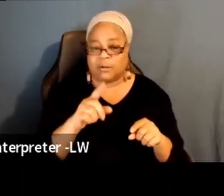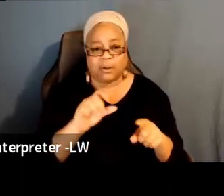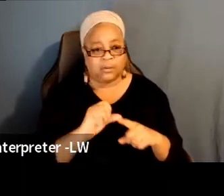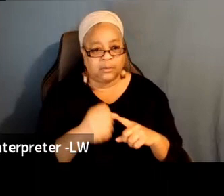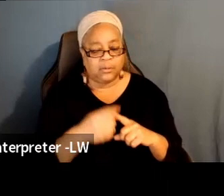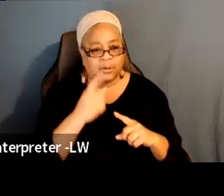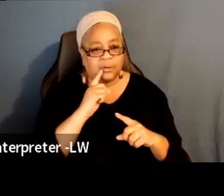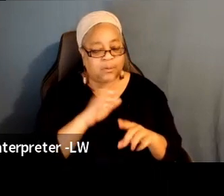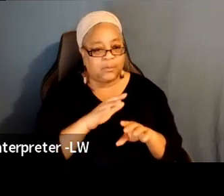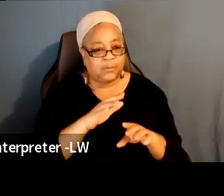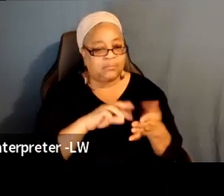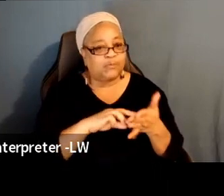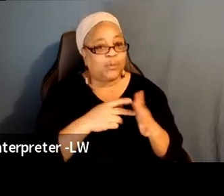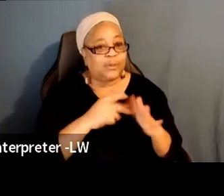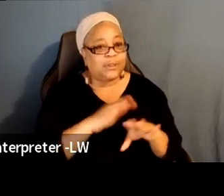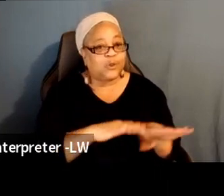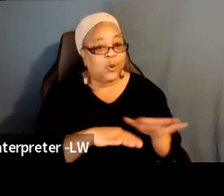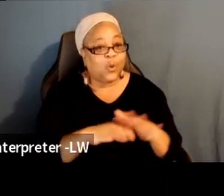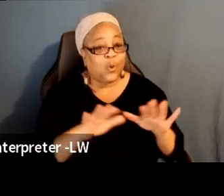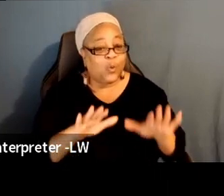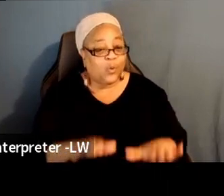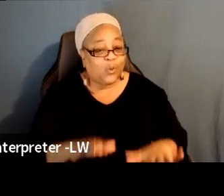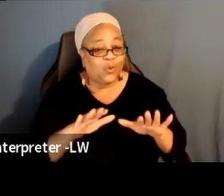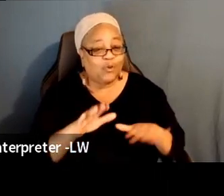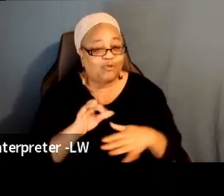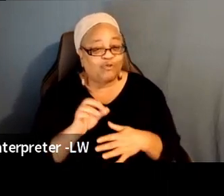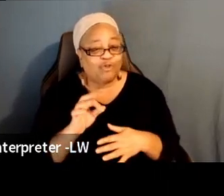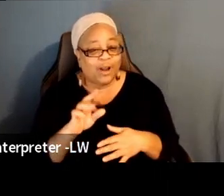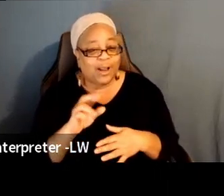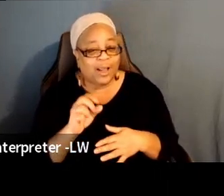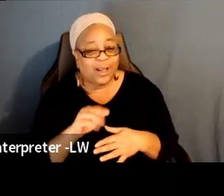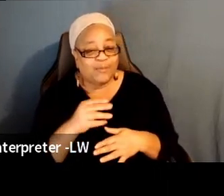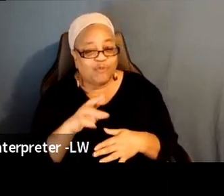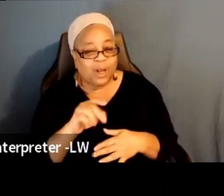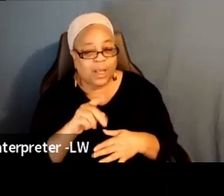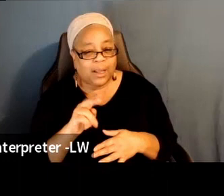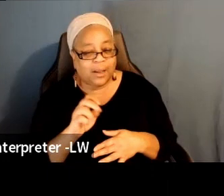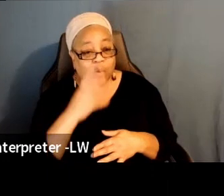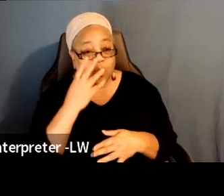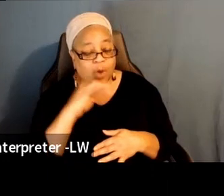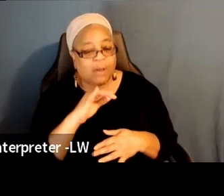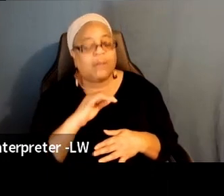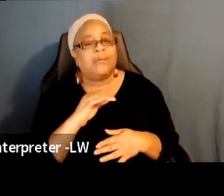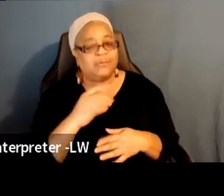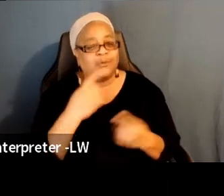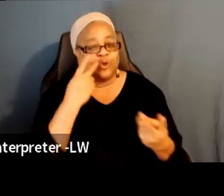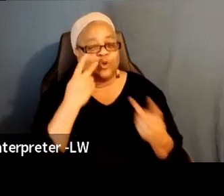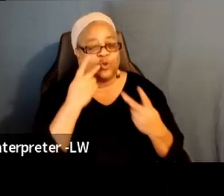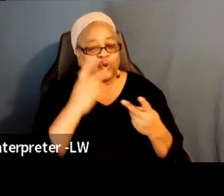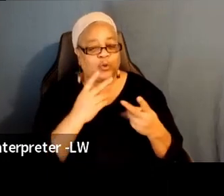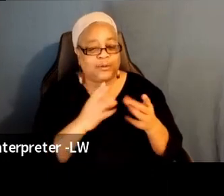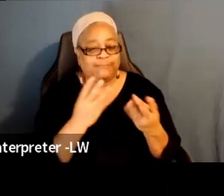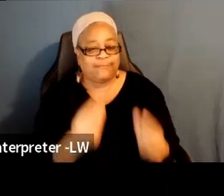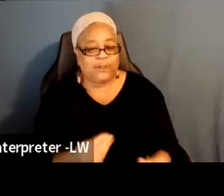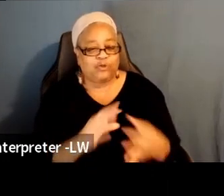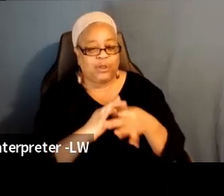slowed frame rate that reveals the tender relations of both the scene and its subjects. This grainy, slow motion